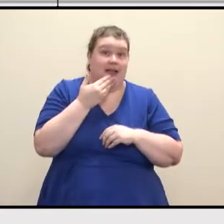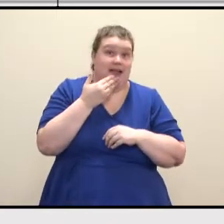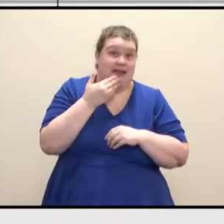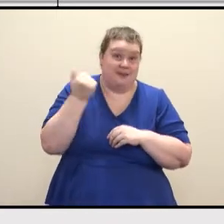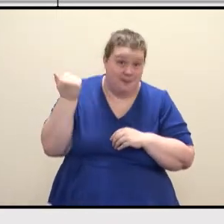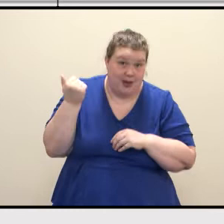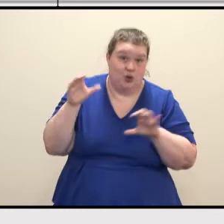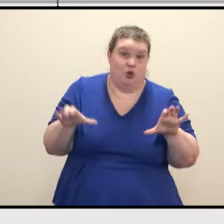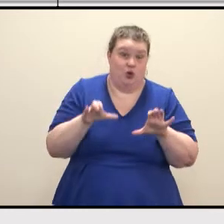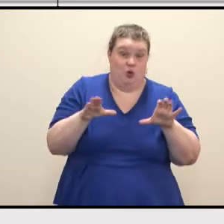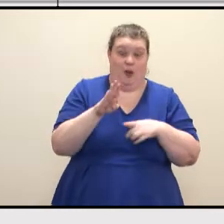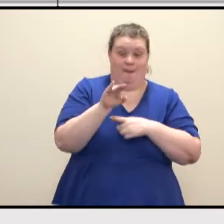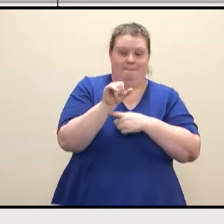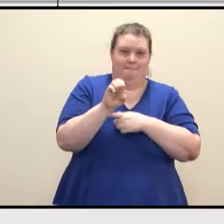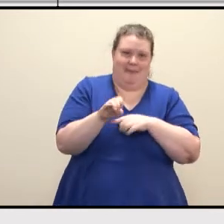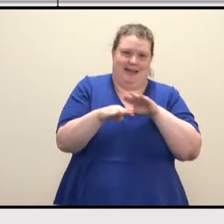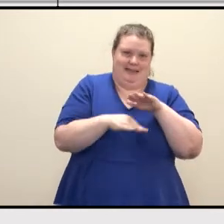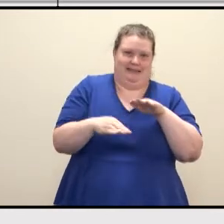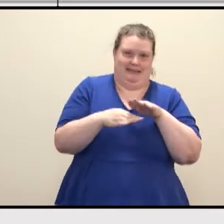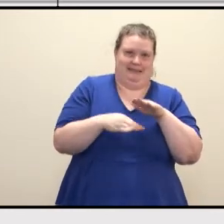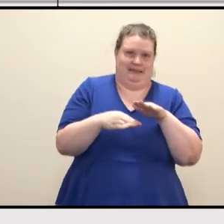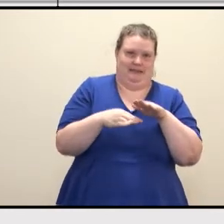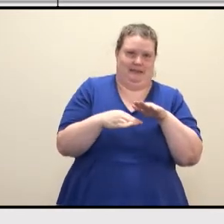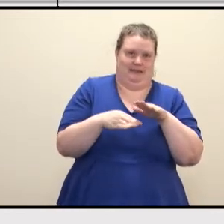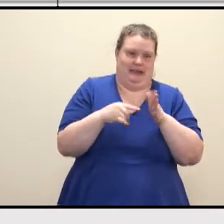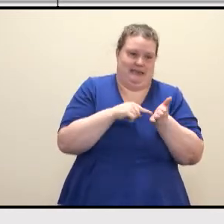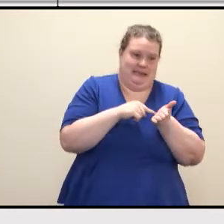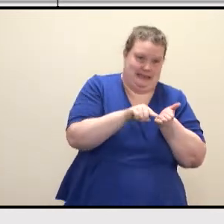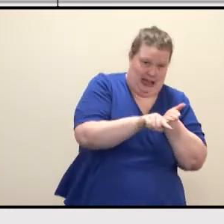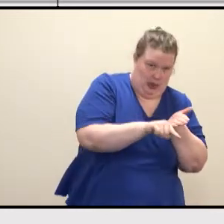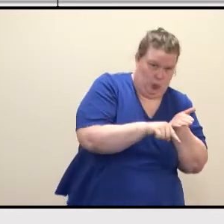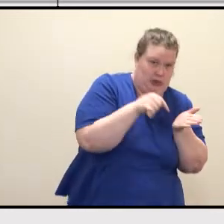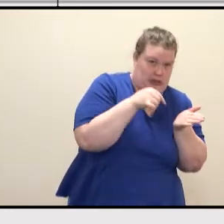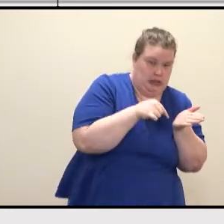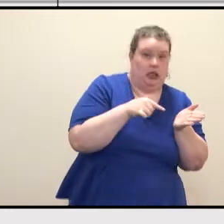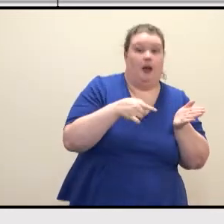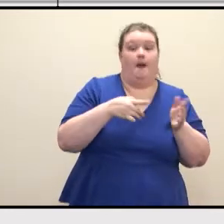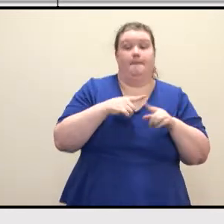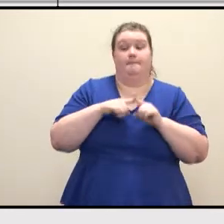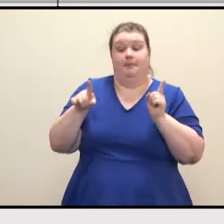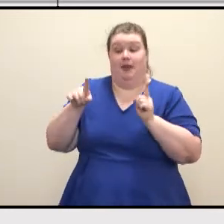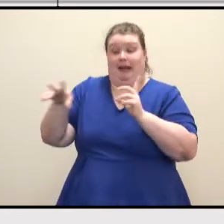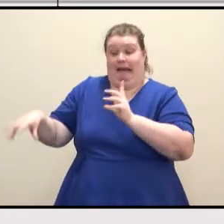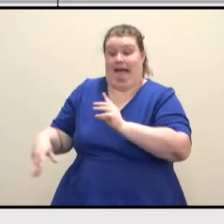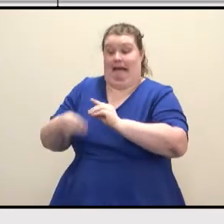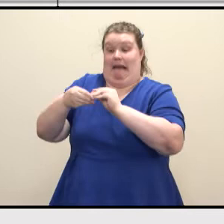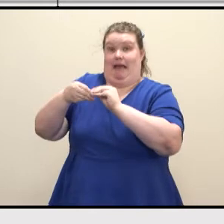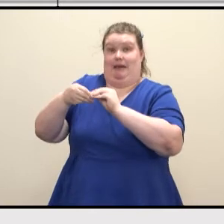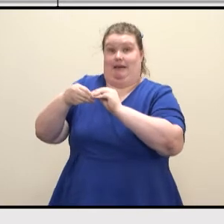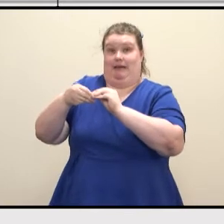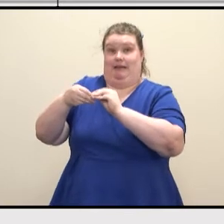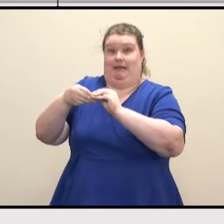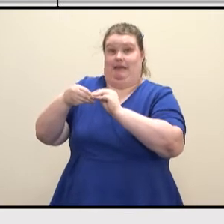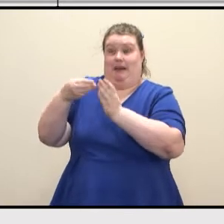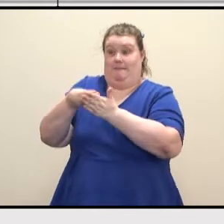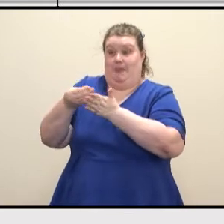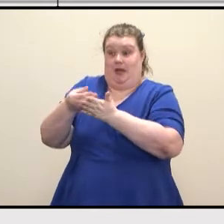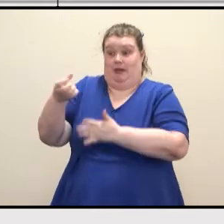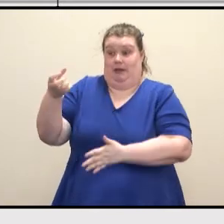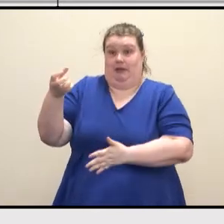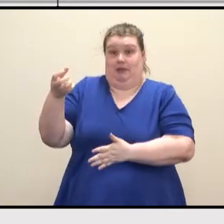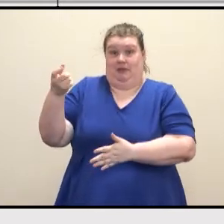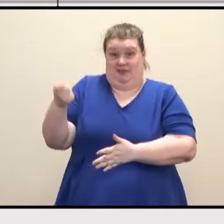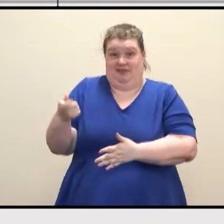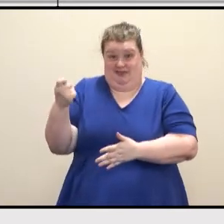base salary. However, these add-ins do help, and it tends to cost less, right, to be able to give stipends for